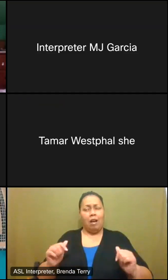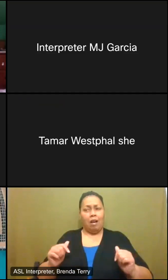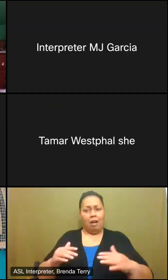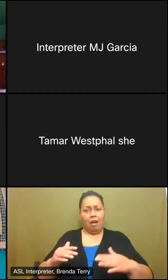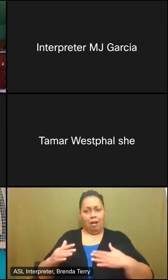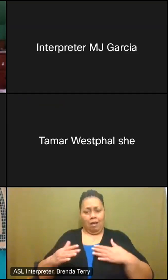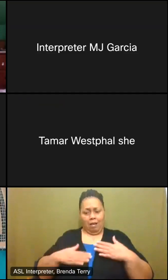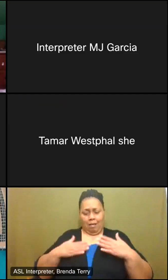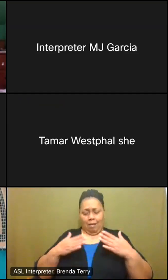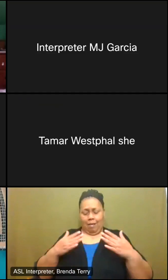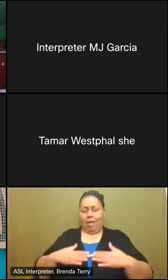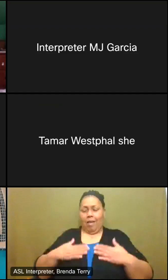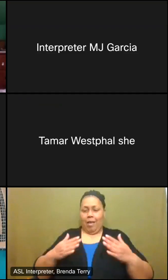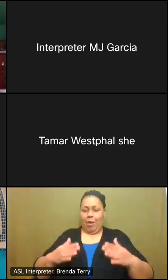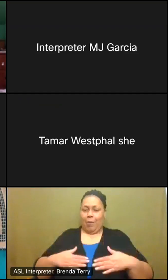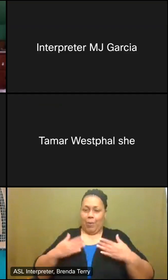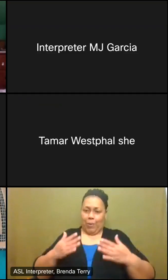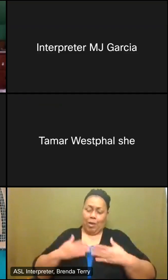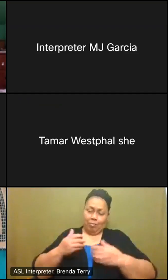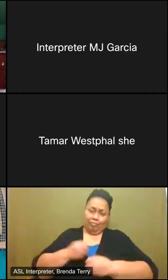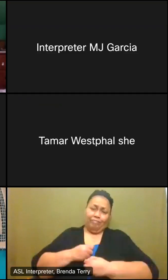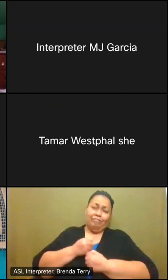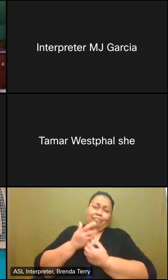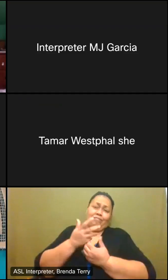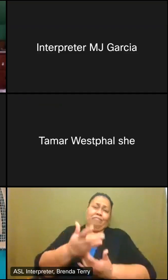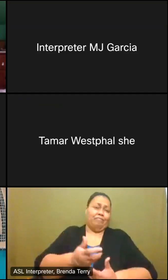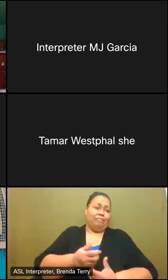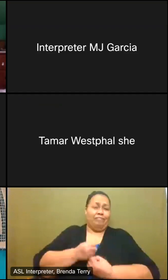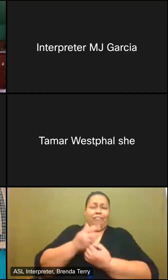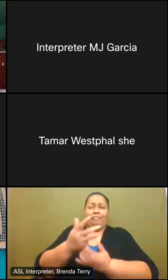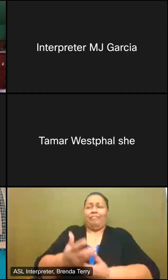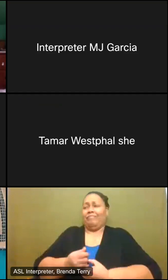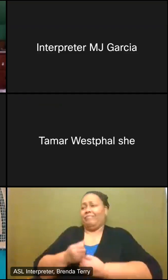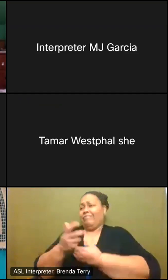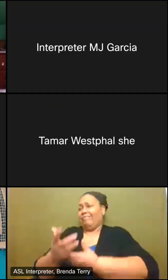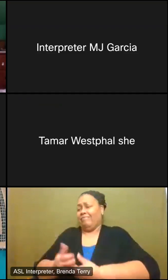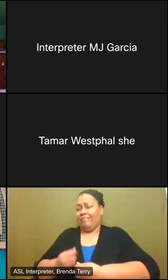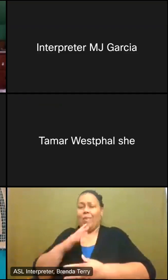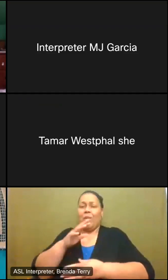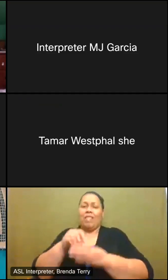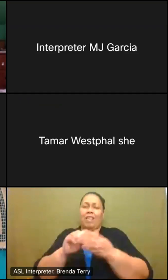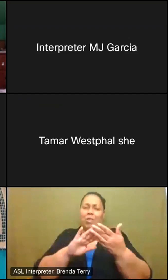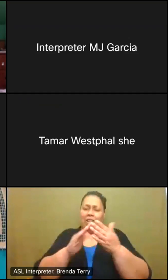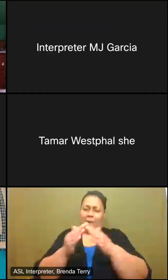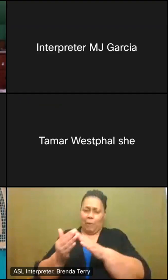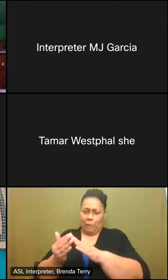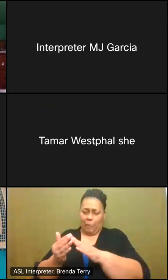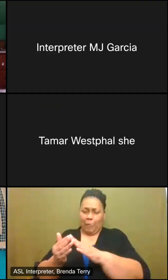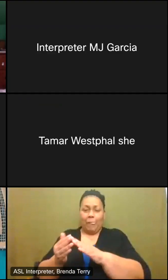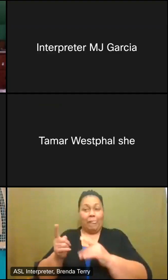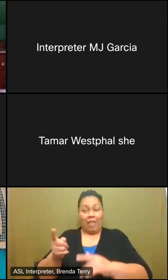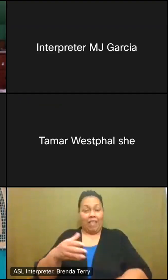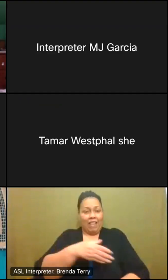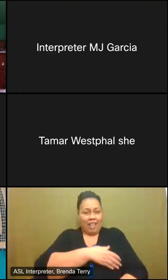feel, I just go and express it out in our community. So they really empower